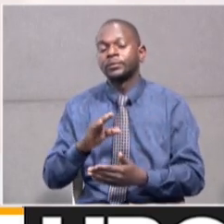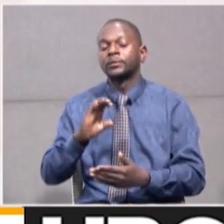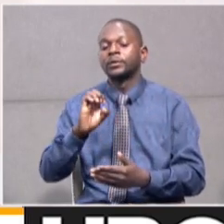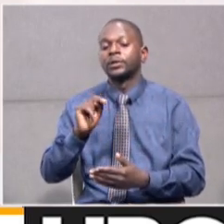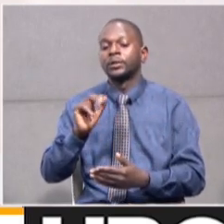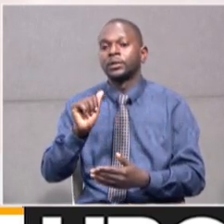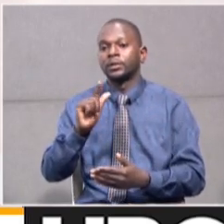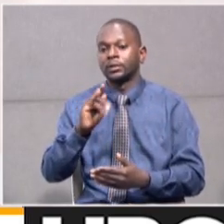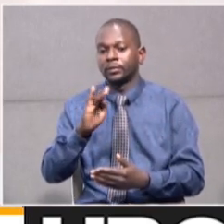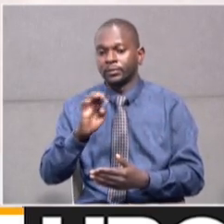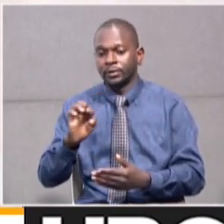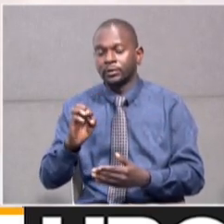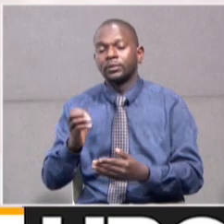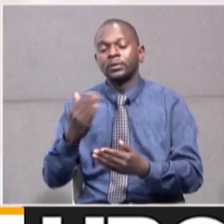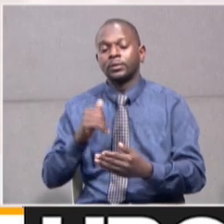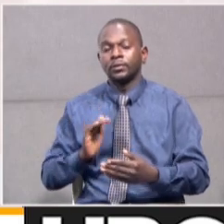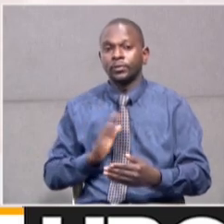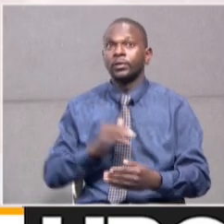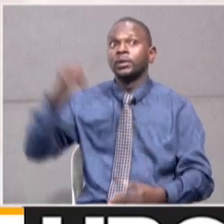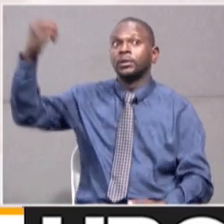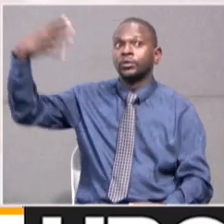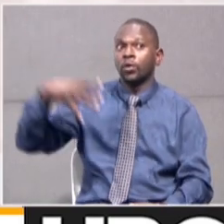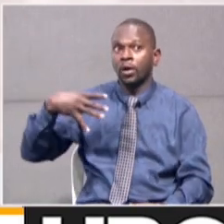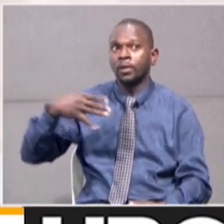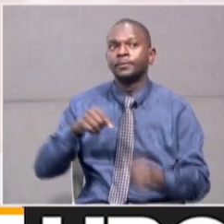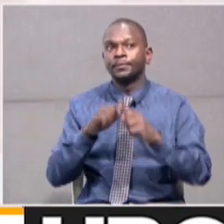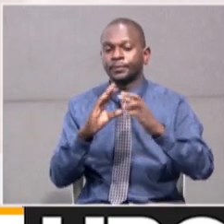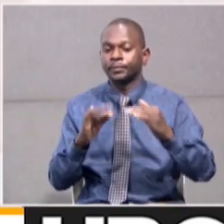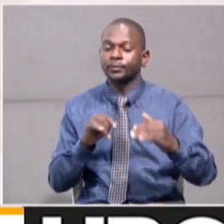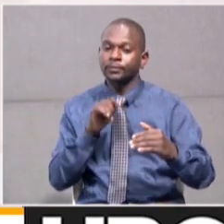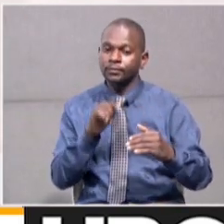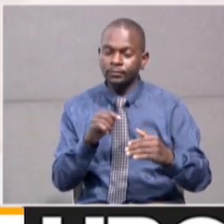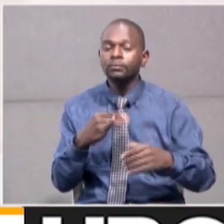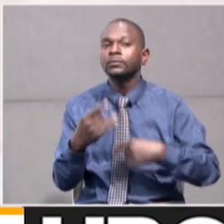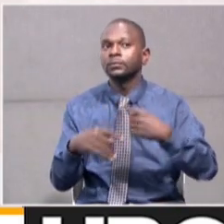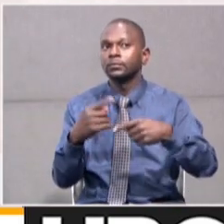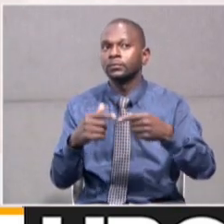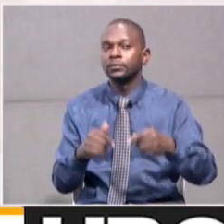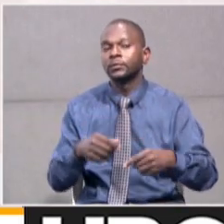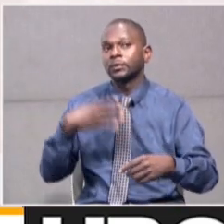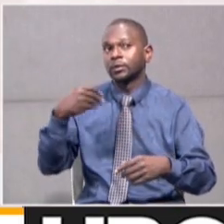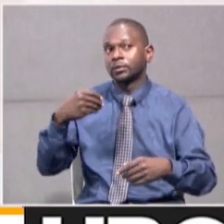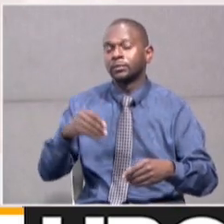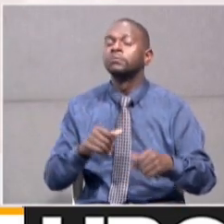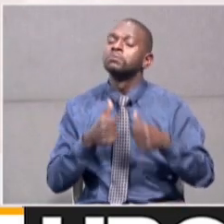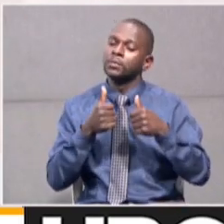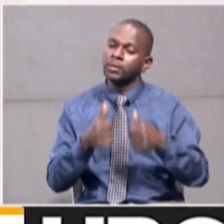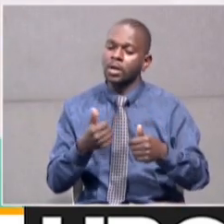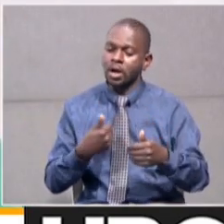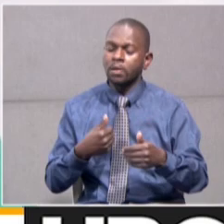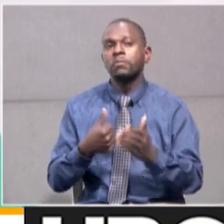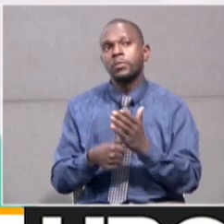board and then gave us the solar systems, at least we're now able to run all our machines comfortably without